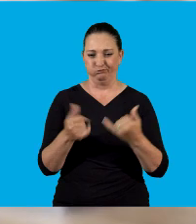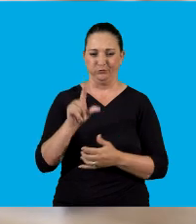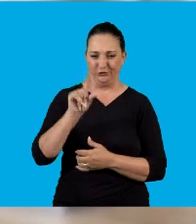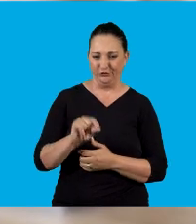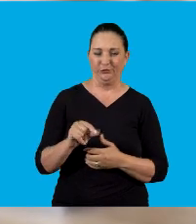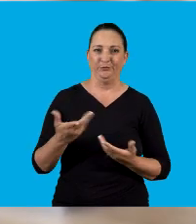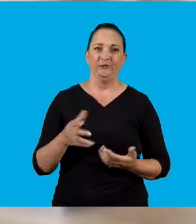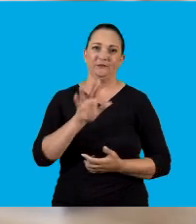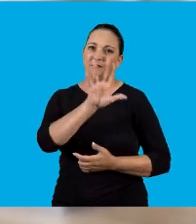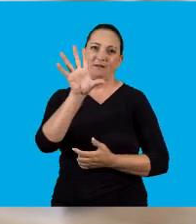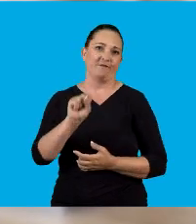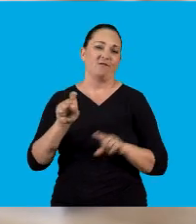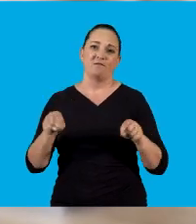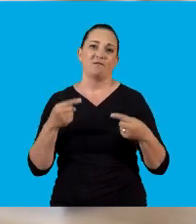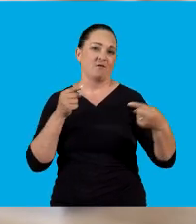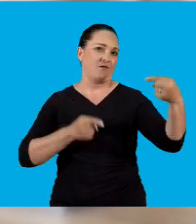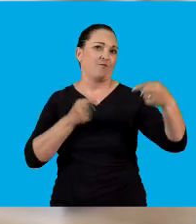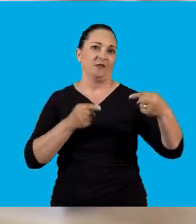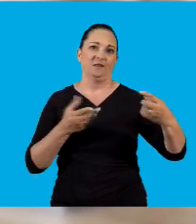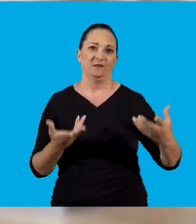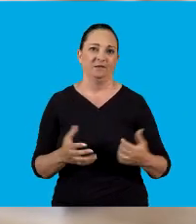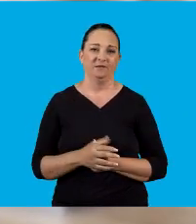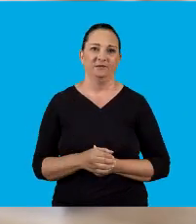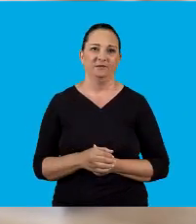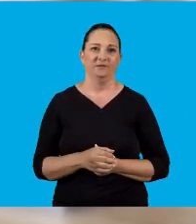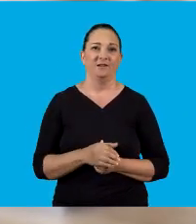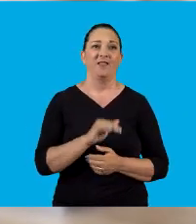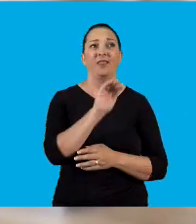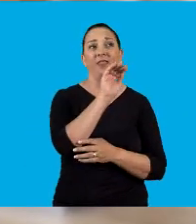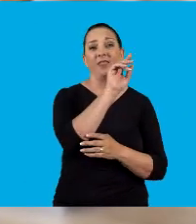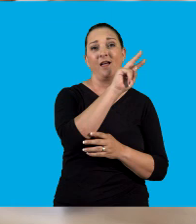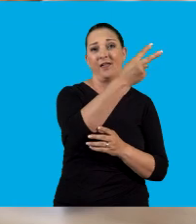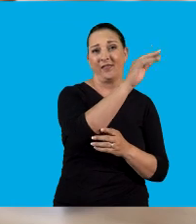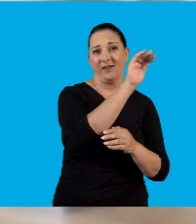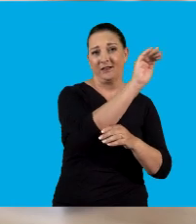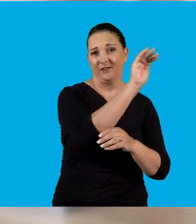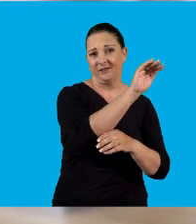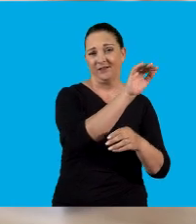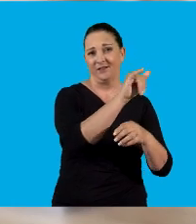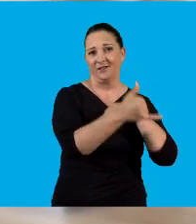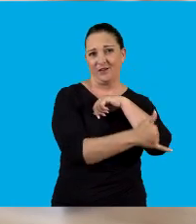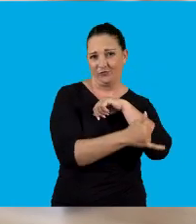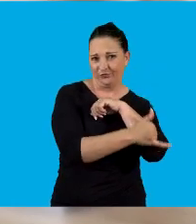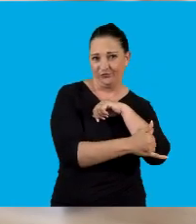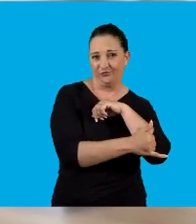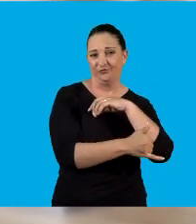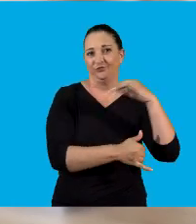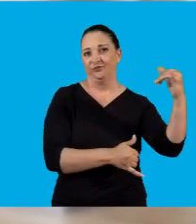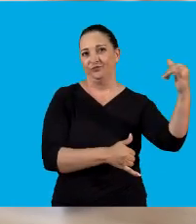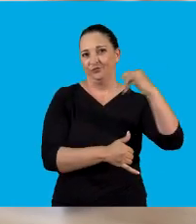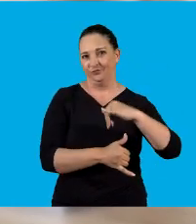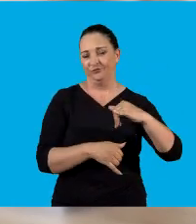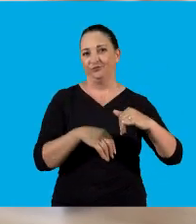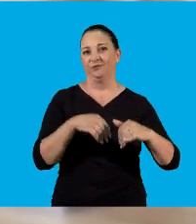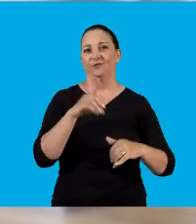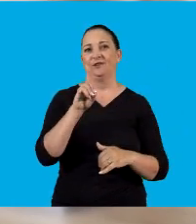are not even able to compete with those prices. So obviously, goods from other countries brought into the country at a cheaper price. That